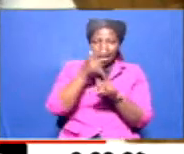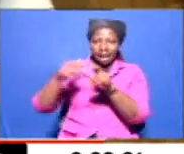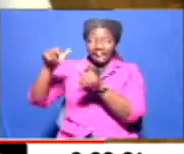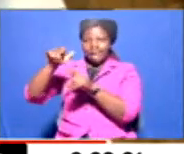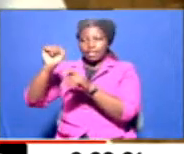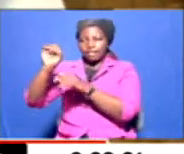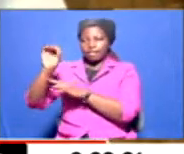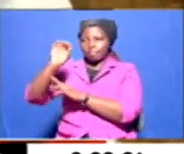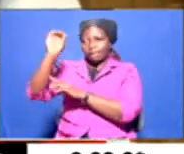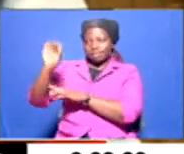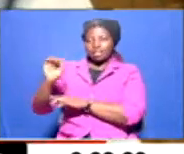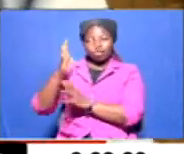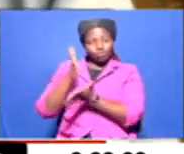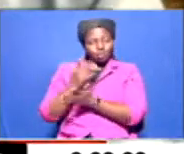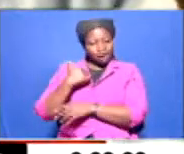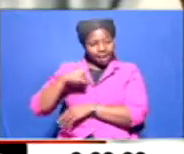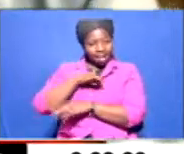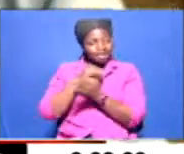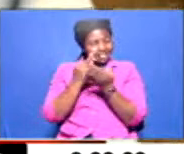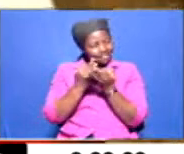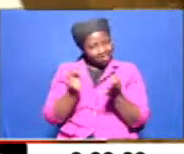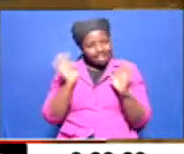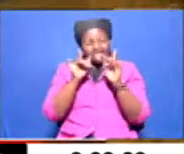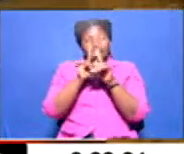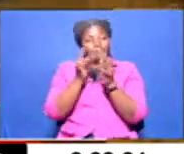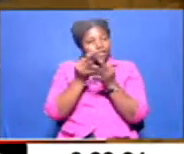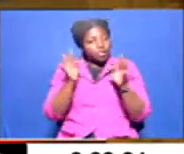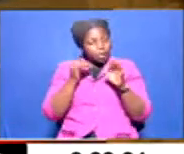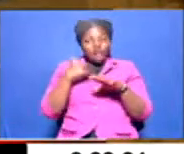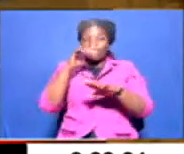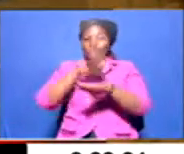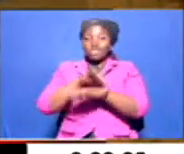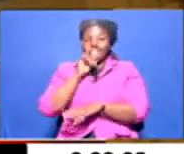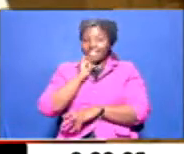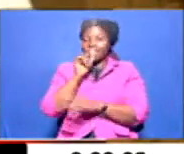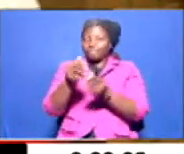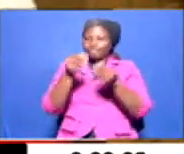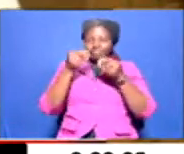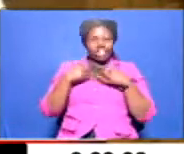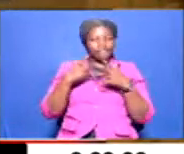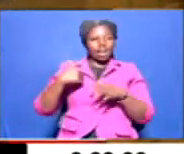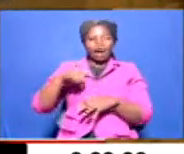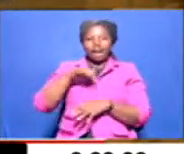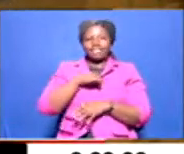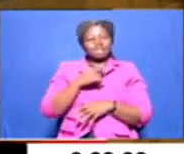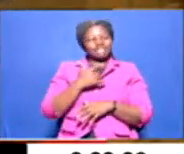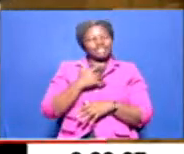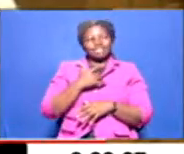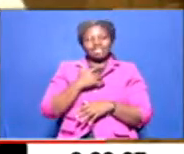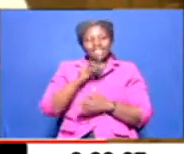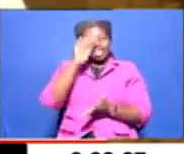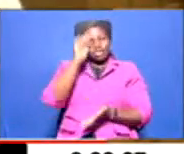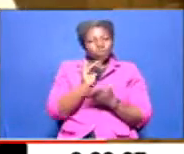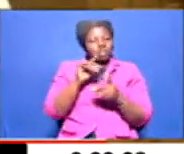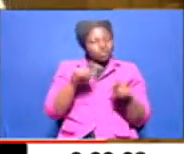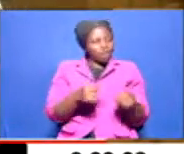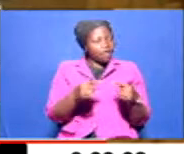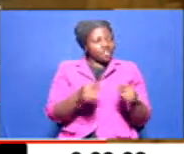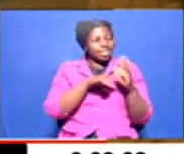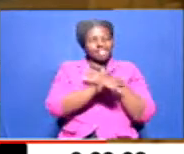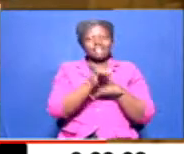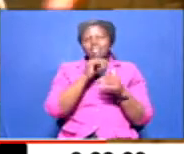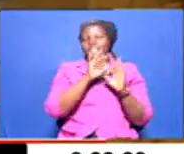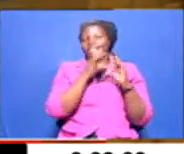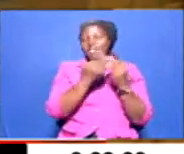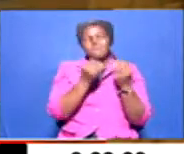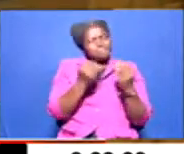for sure we are free. Even the freedom we have gotten, it has given us, well, the conflicts from the family has stopped, many things,